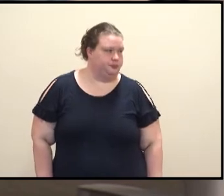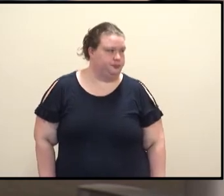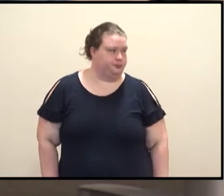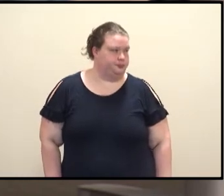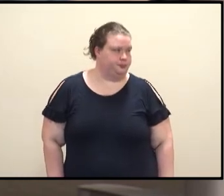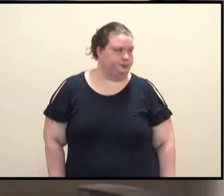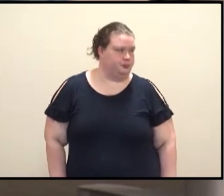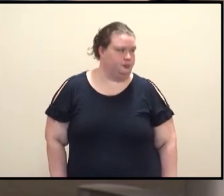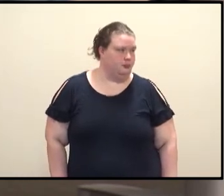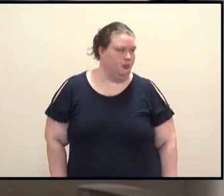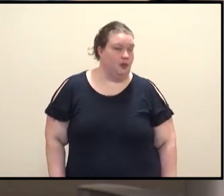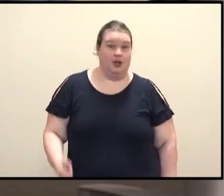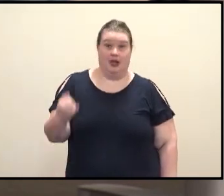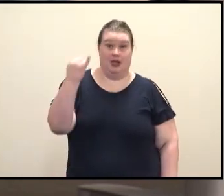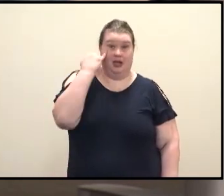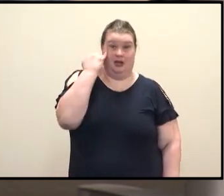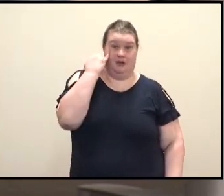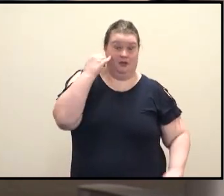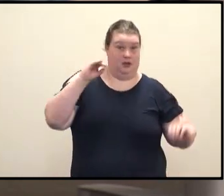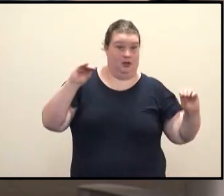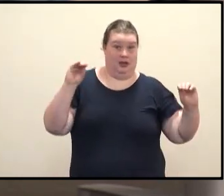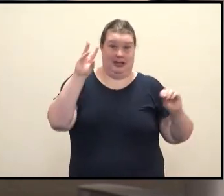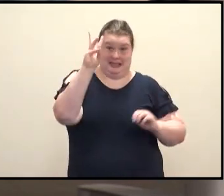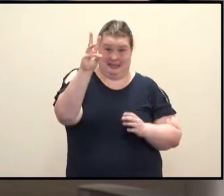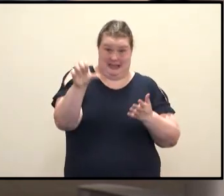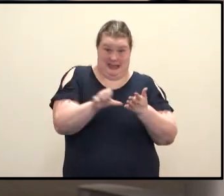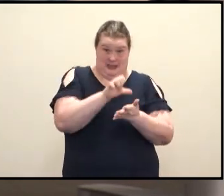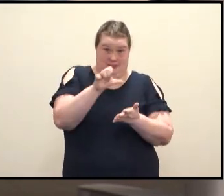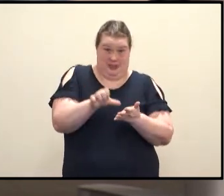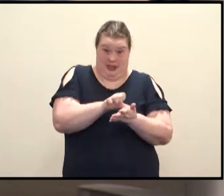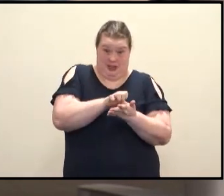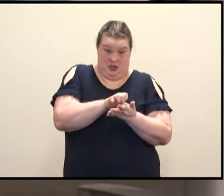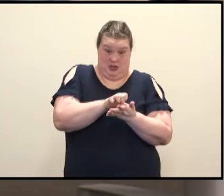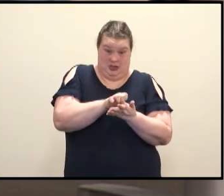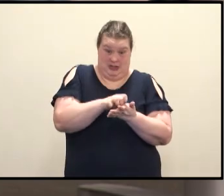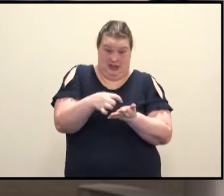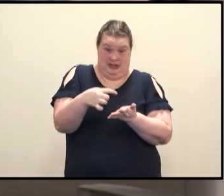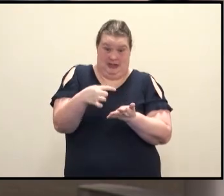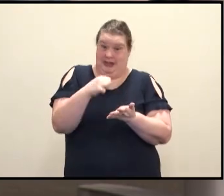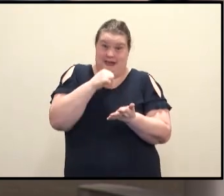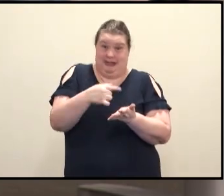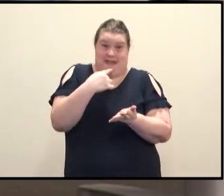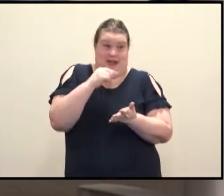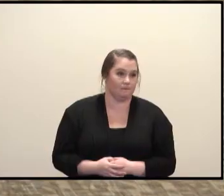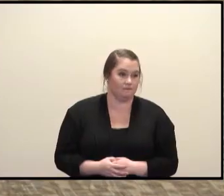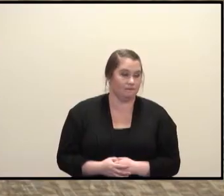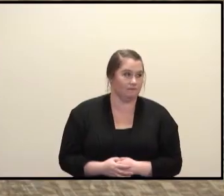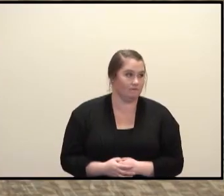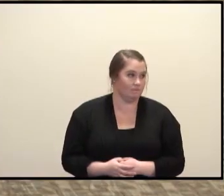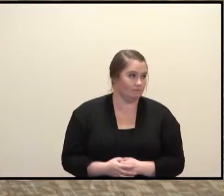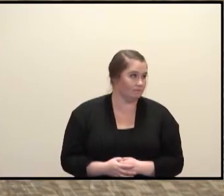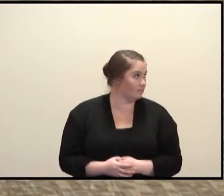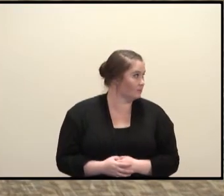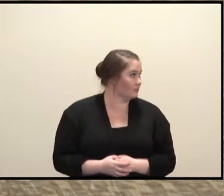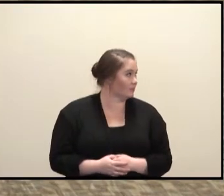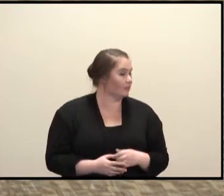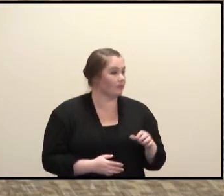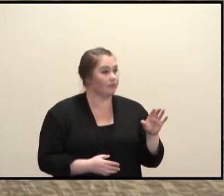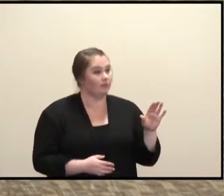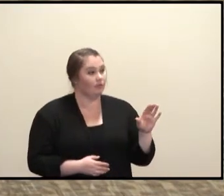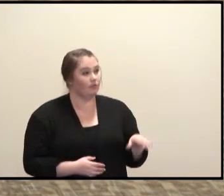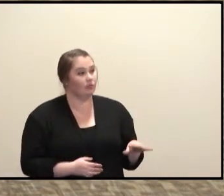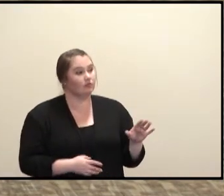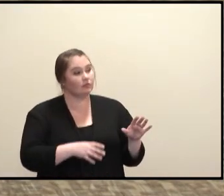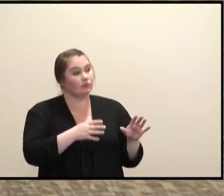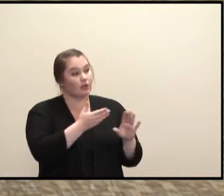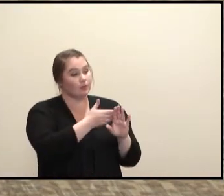Well, if I didn't have 6 pages of something that said they were going to finish on August 1st, yes, it would have. When you were reading the statutes, when we talked